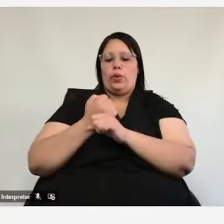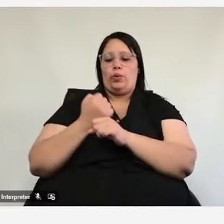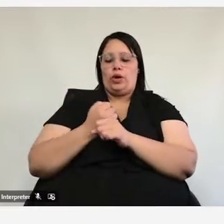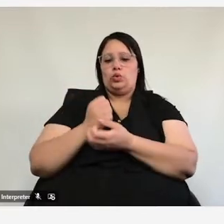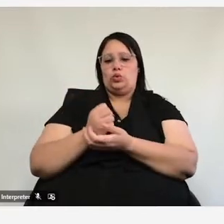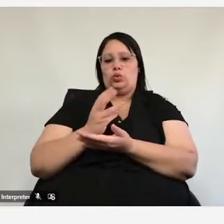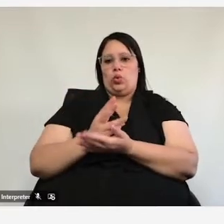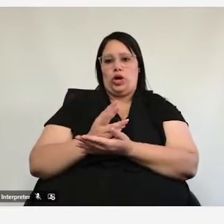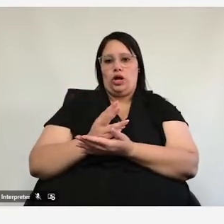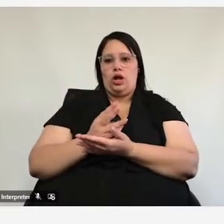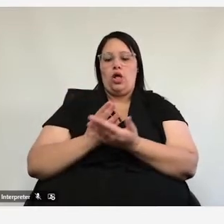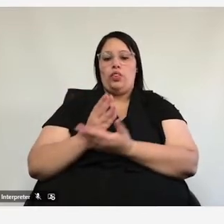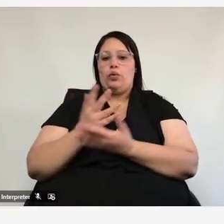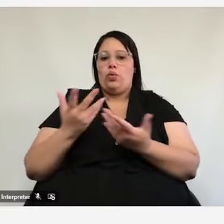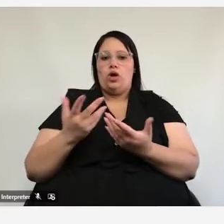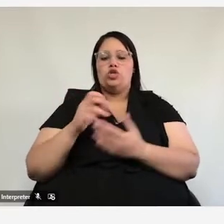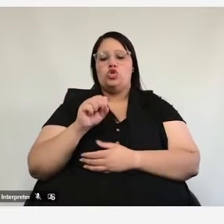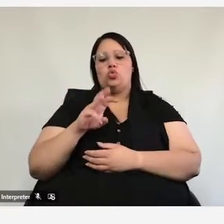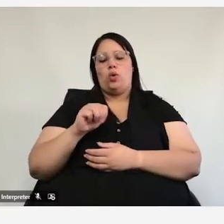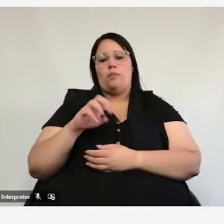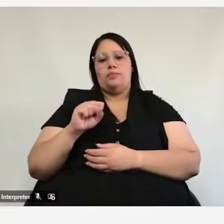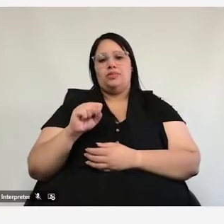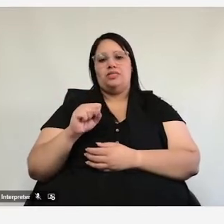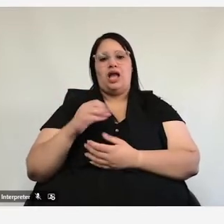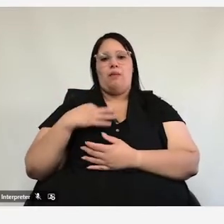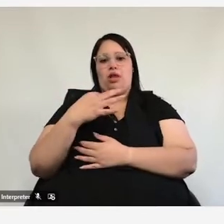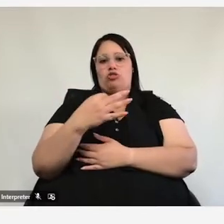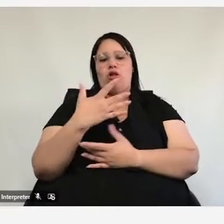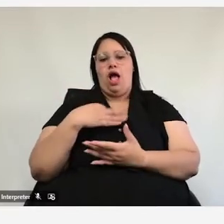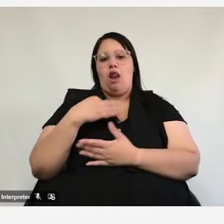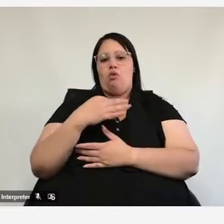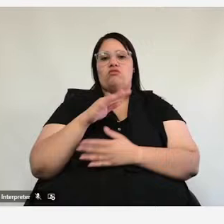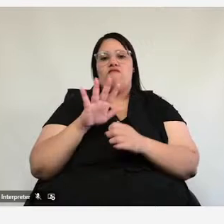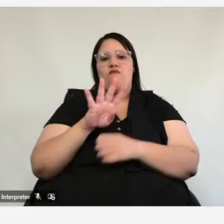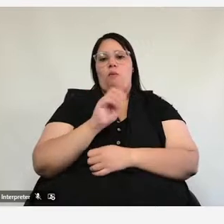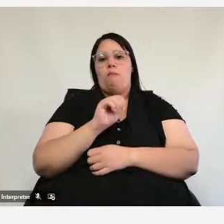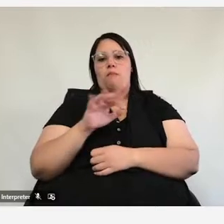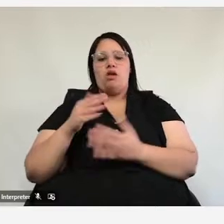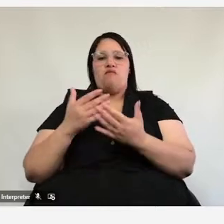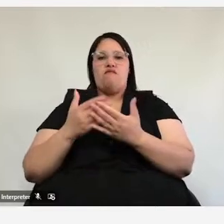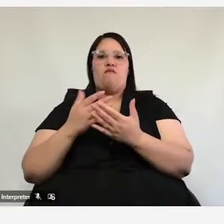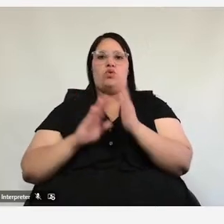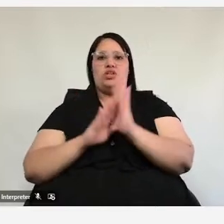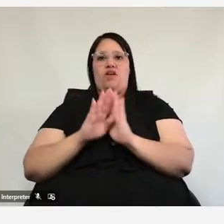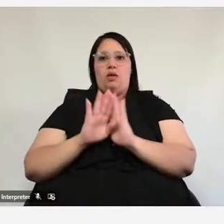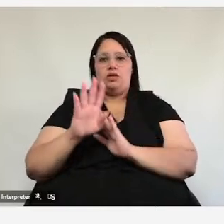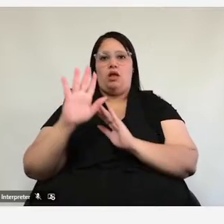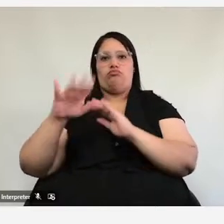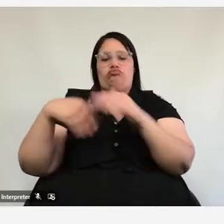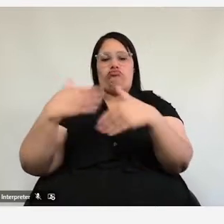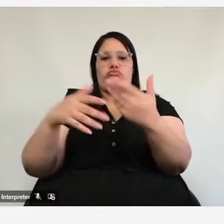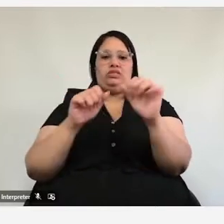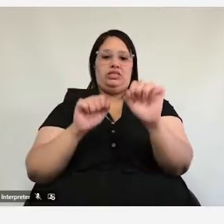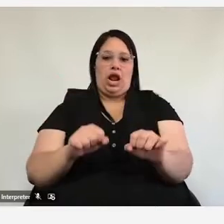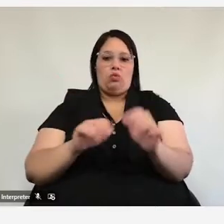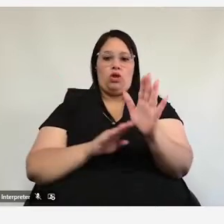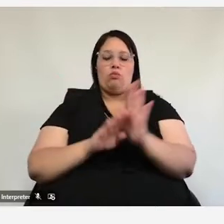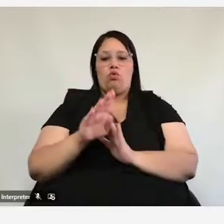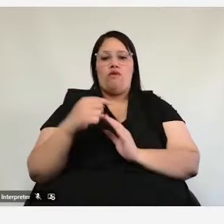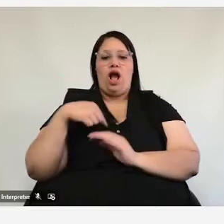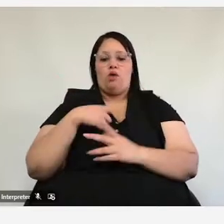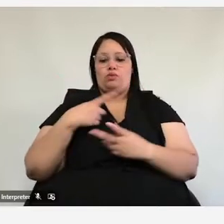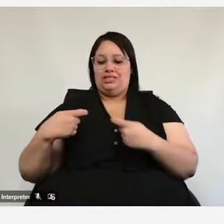social workers through the SWIMS application, allocated 4 million rand for its development and rollout. We will increase our subsidies